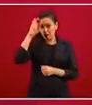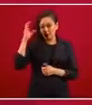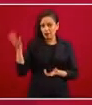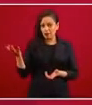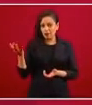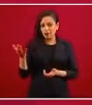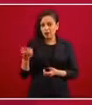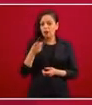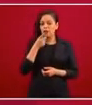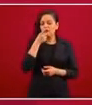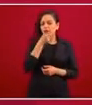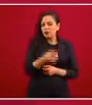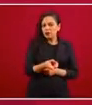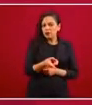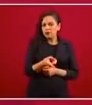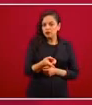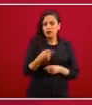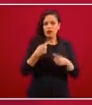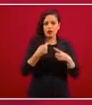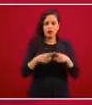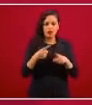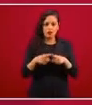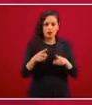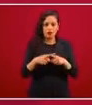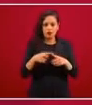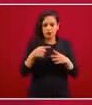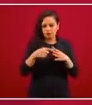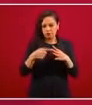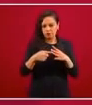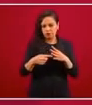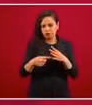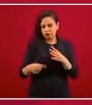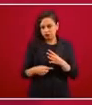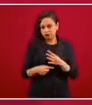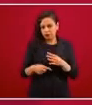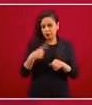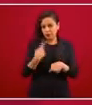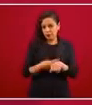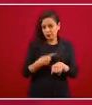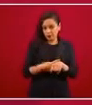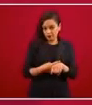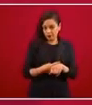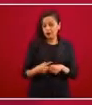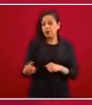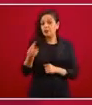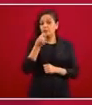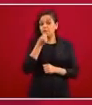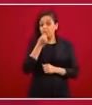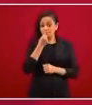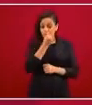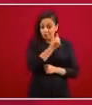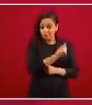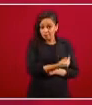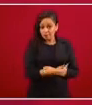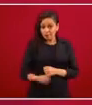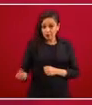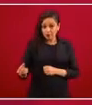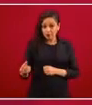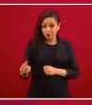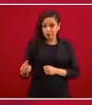have had access to scientific evidence coming from other countries and from here that indicates